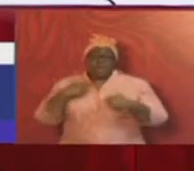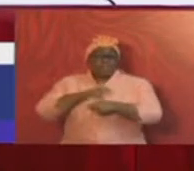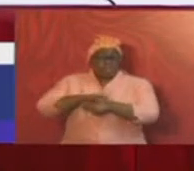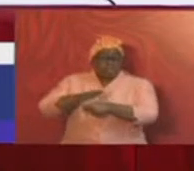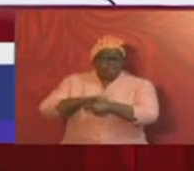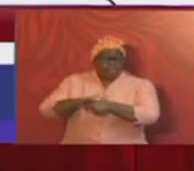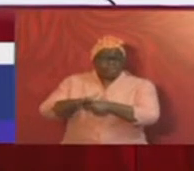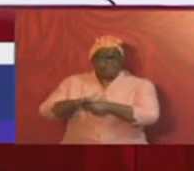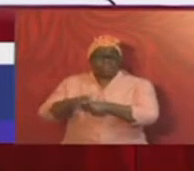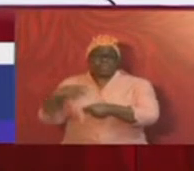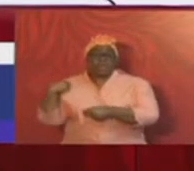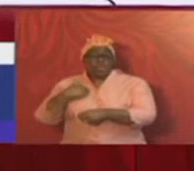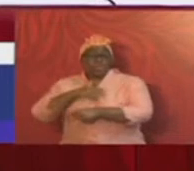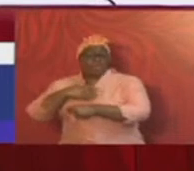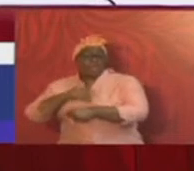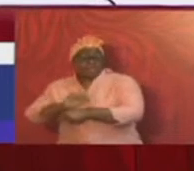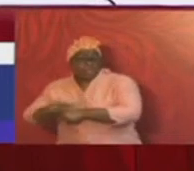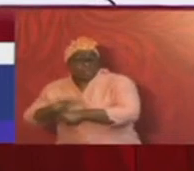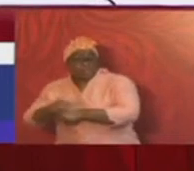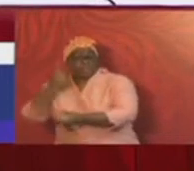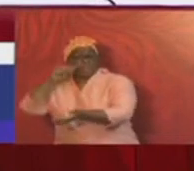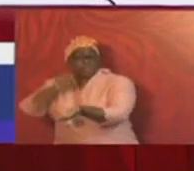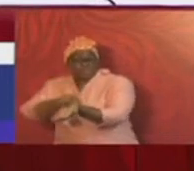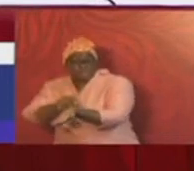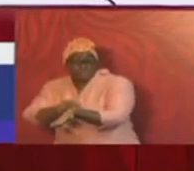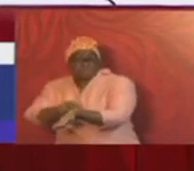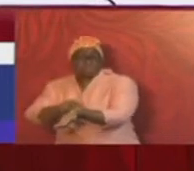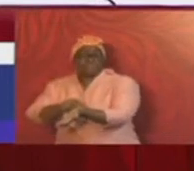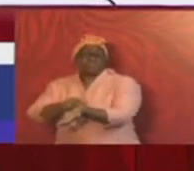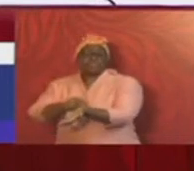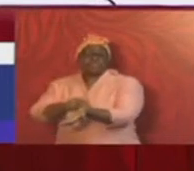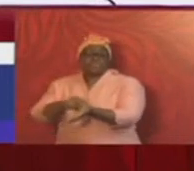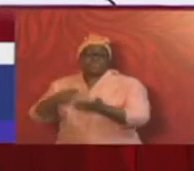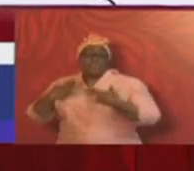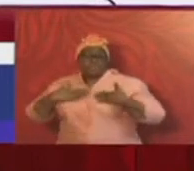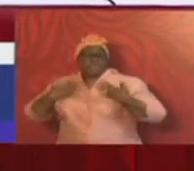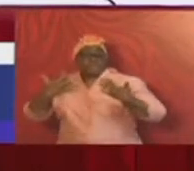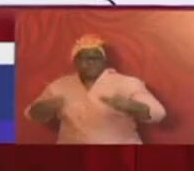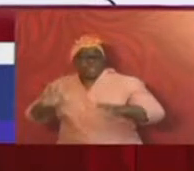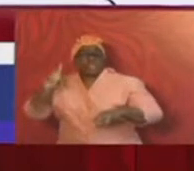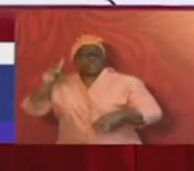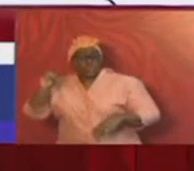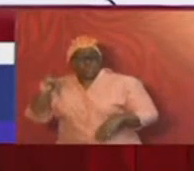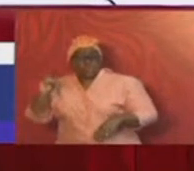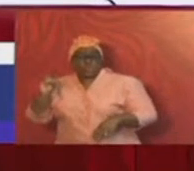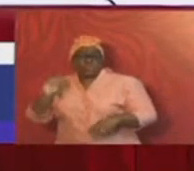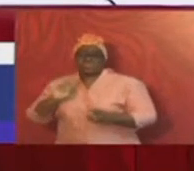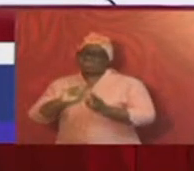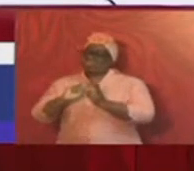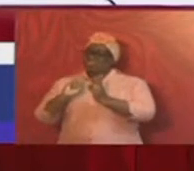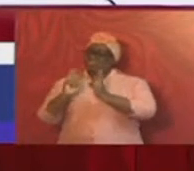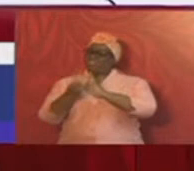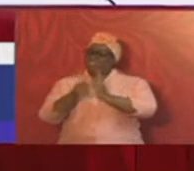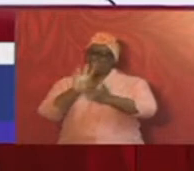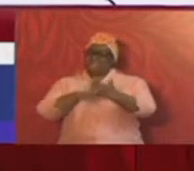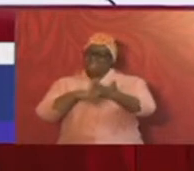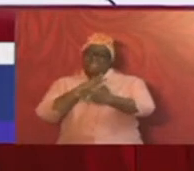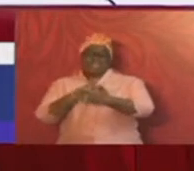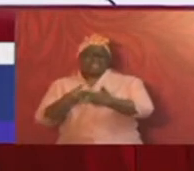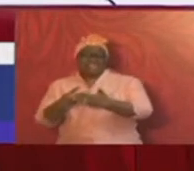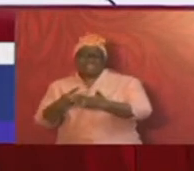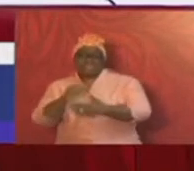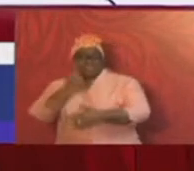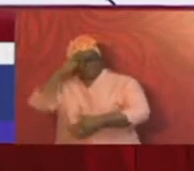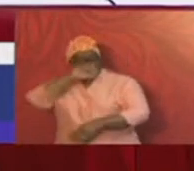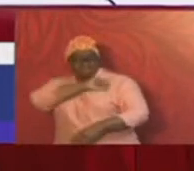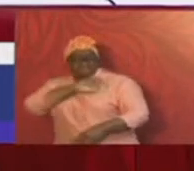to train nurses, and that has been done. But I wouldn't have that granular detail as to rotation of staff at